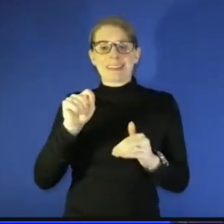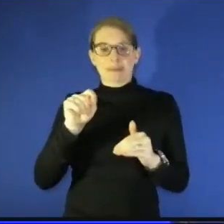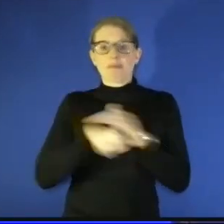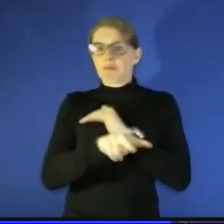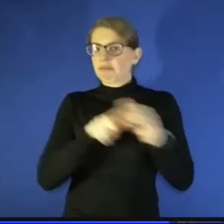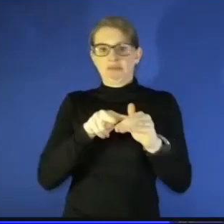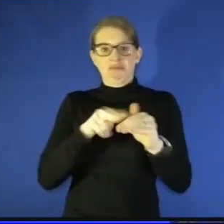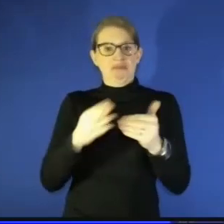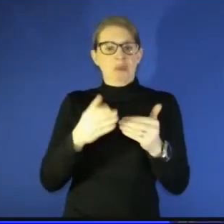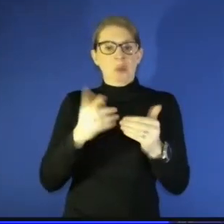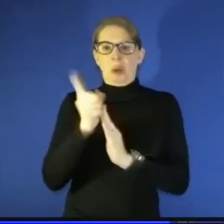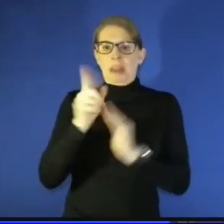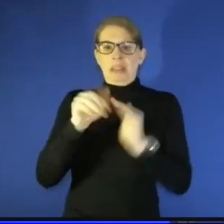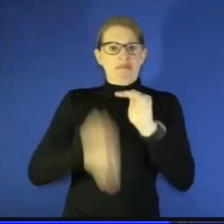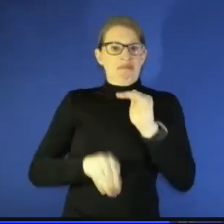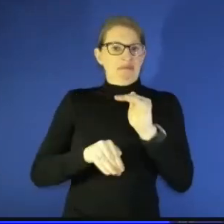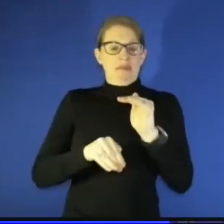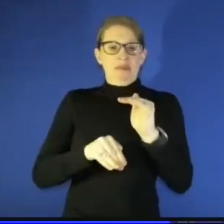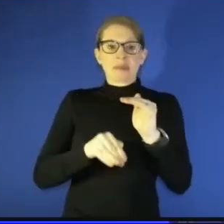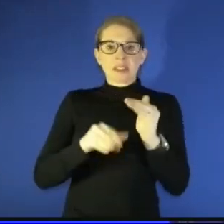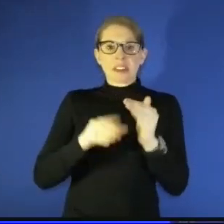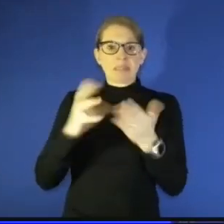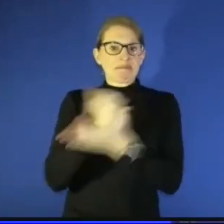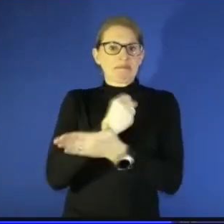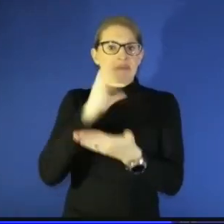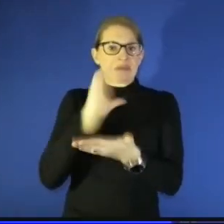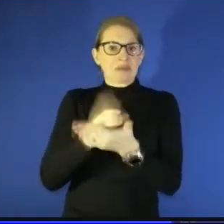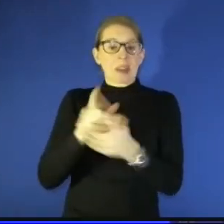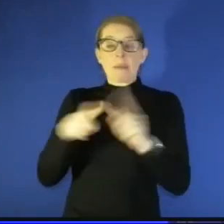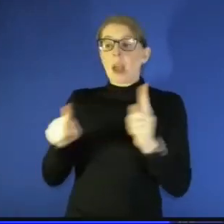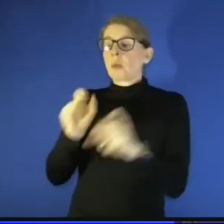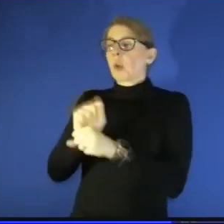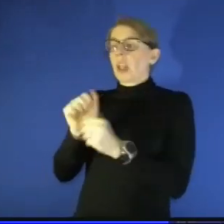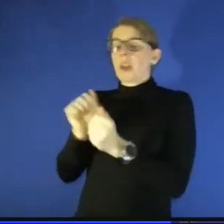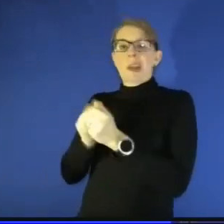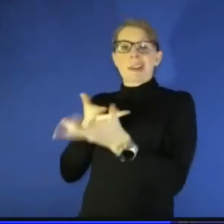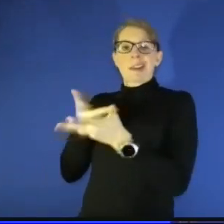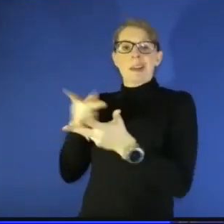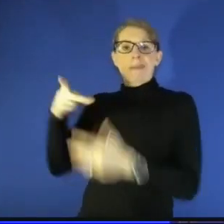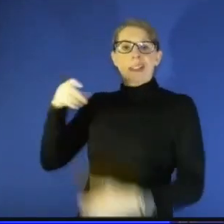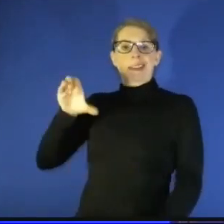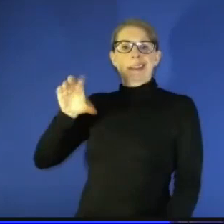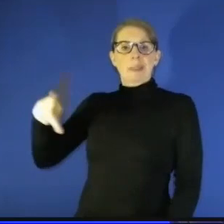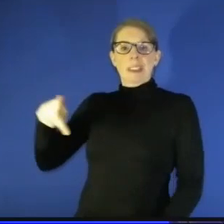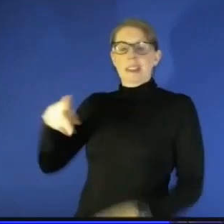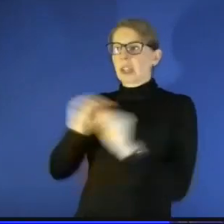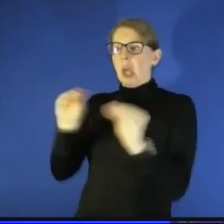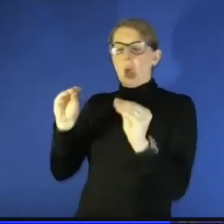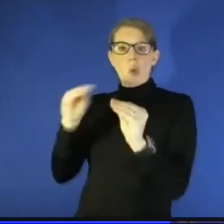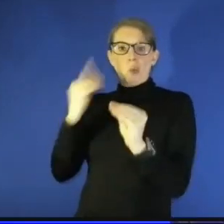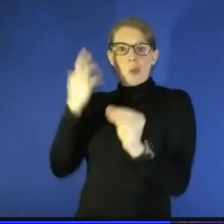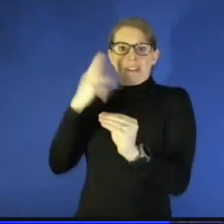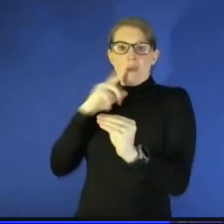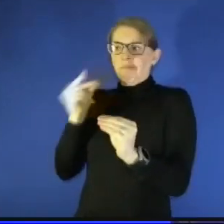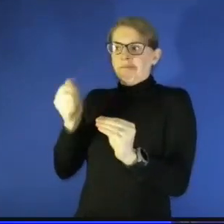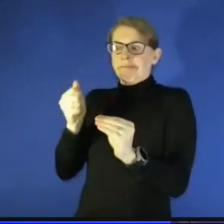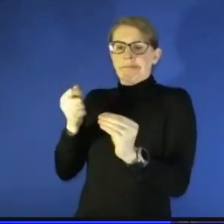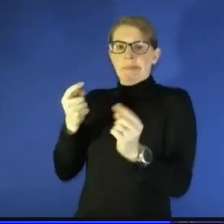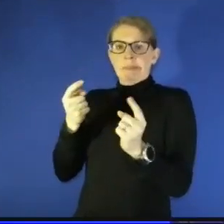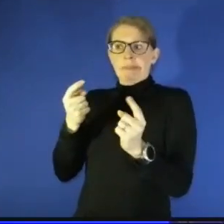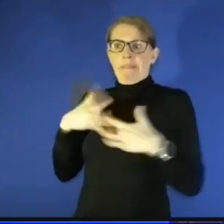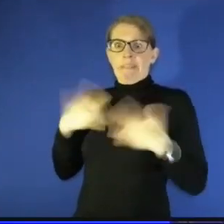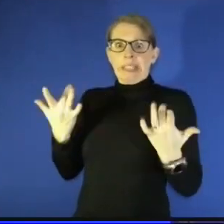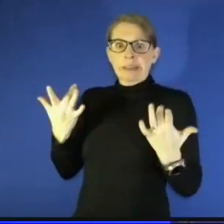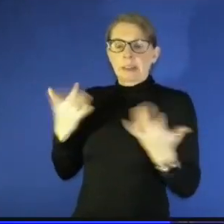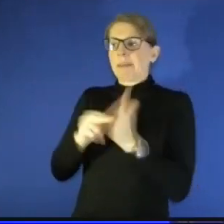an outpatient setting, when you're working with your primary doctor and there's no concern for a sudden event, the decision-making is more sophisticated. You may